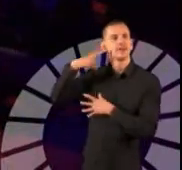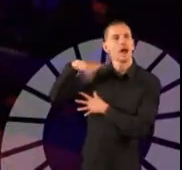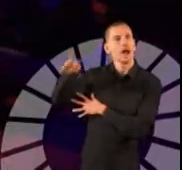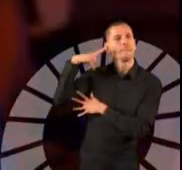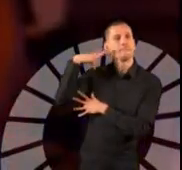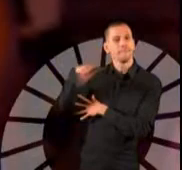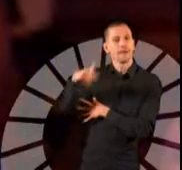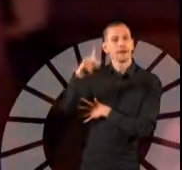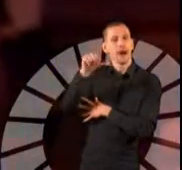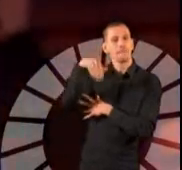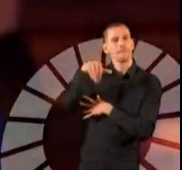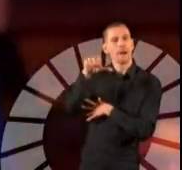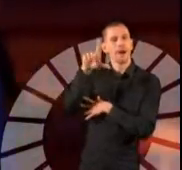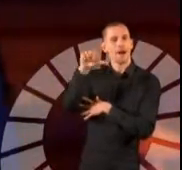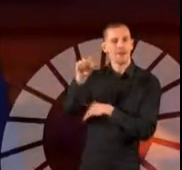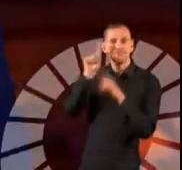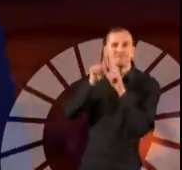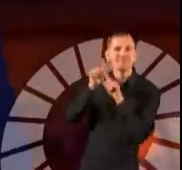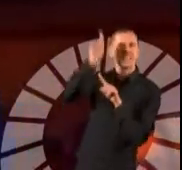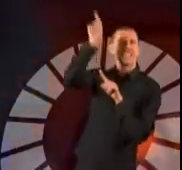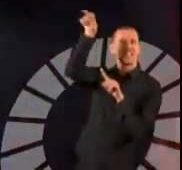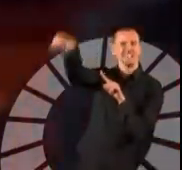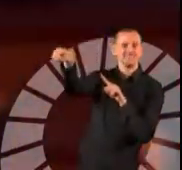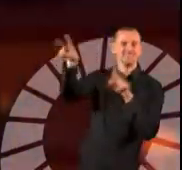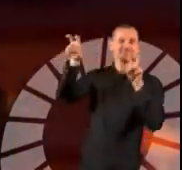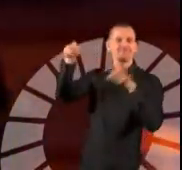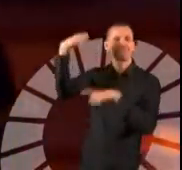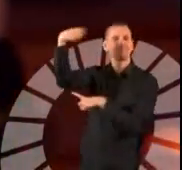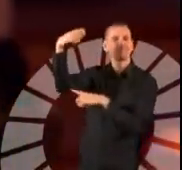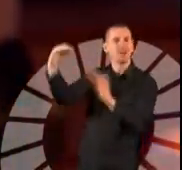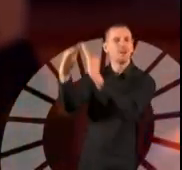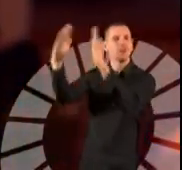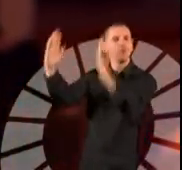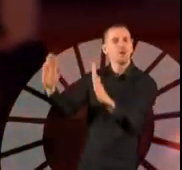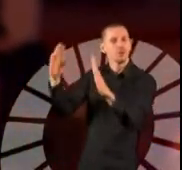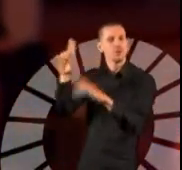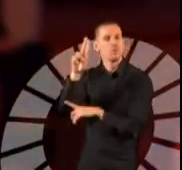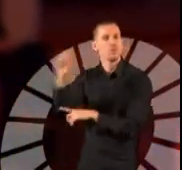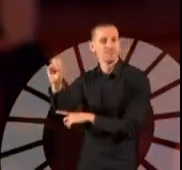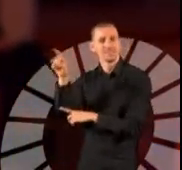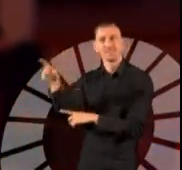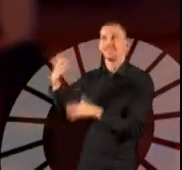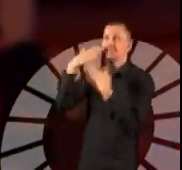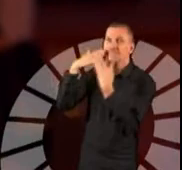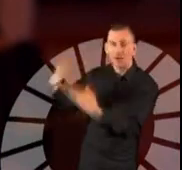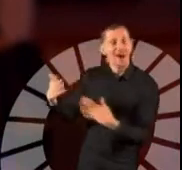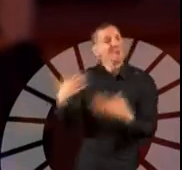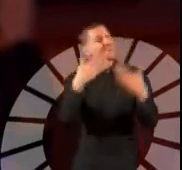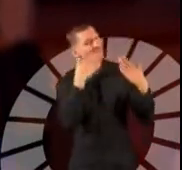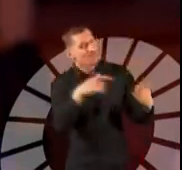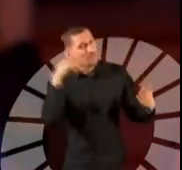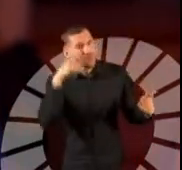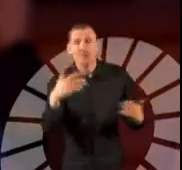President Lopez Obrador, Miss. Big applause to welcome you.